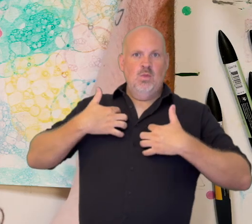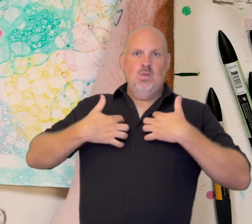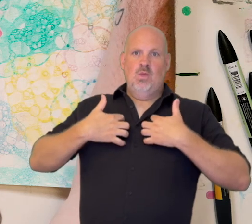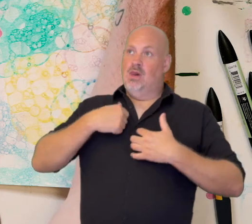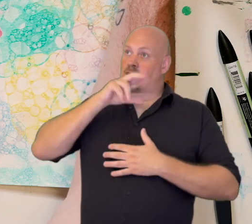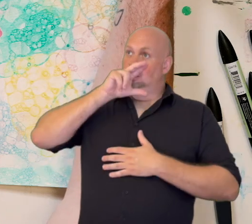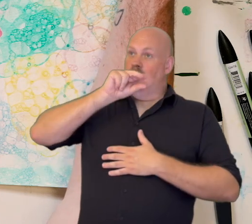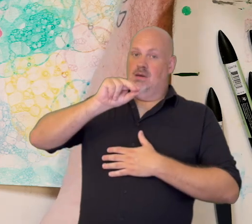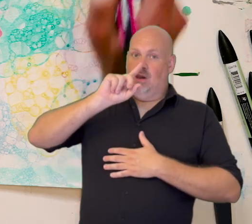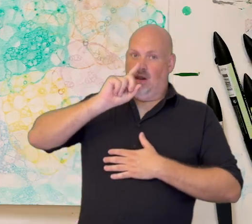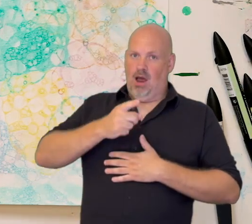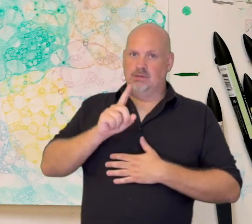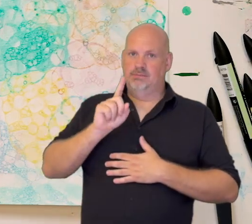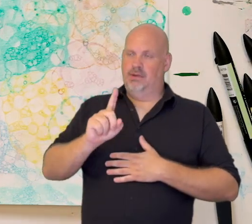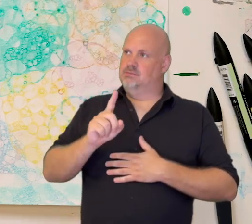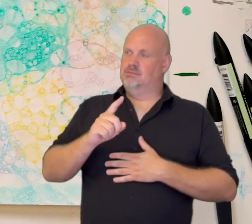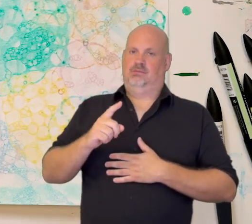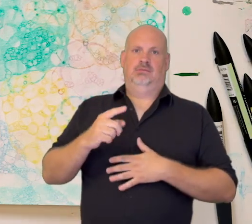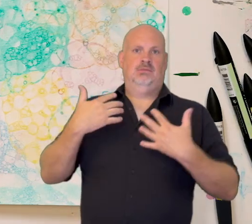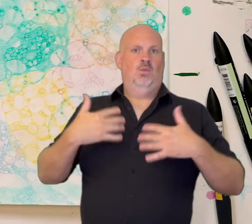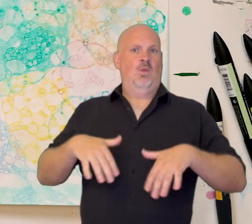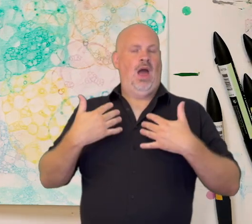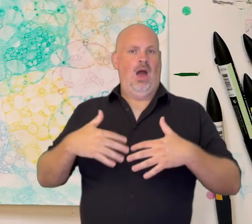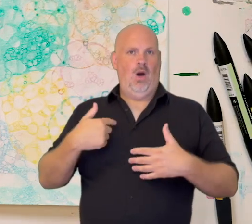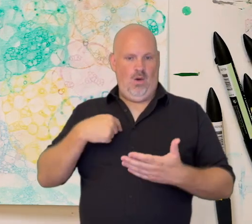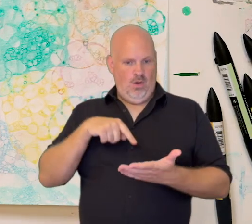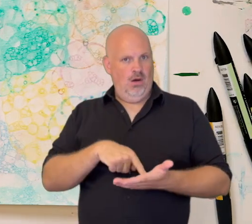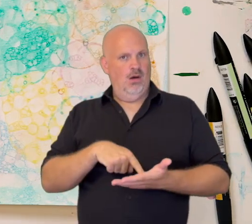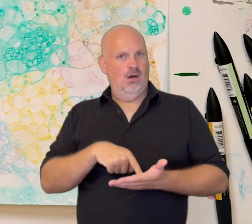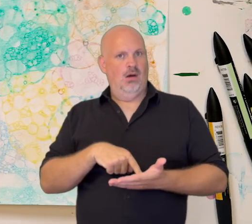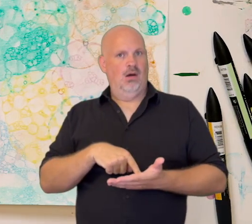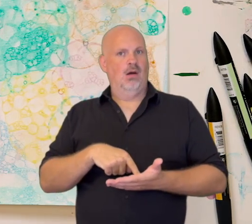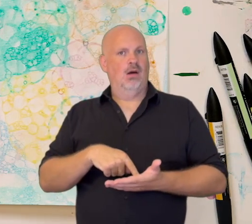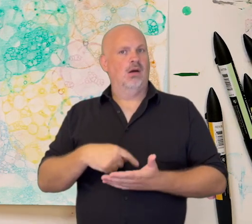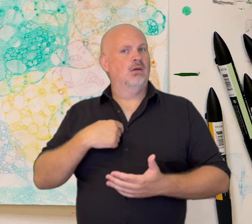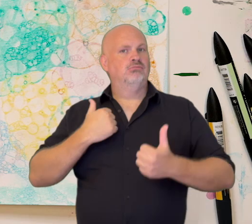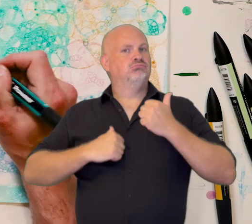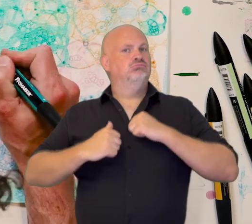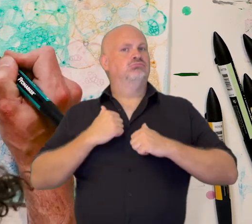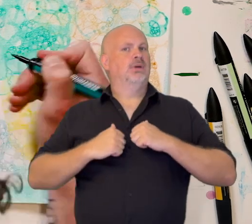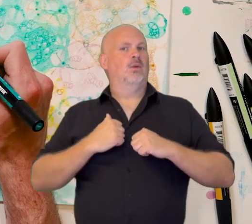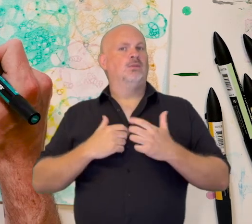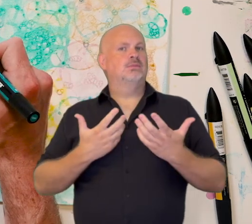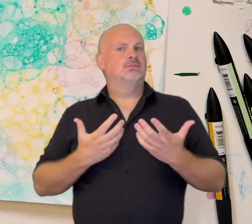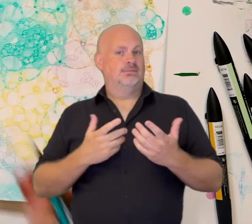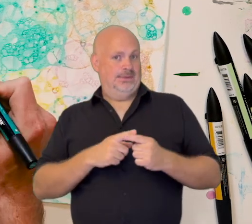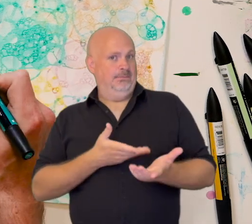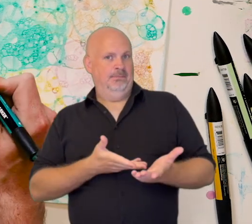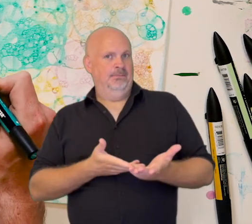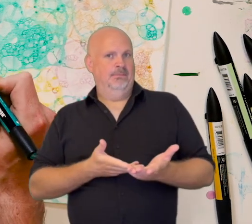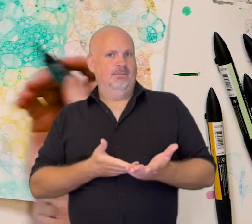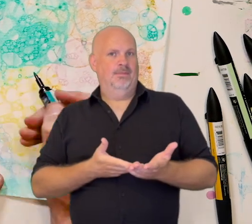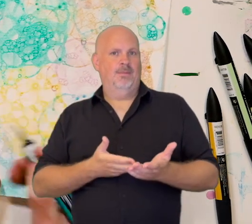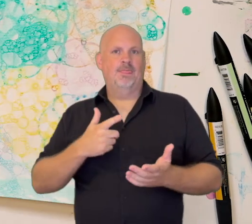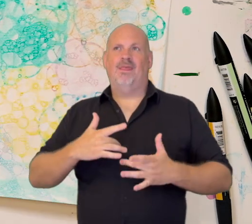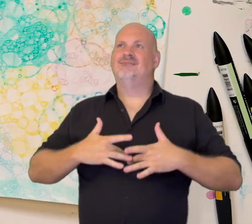but I remember thinking, wow, I did that. And now I'm quite proud of what these look like too. But that feeling never